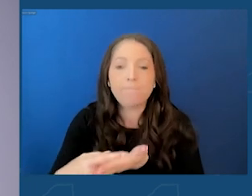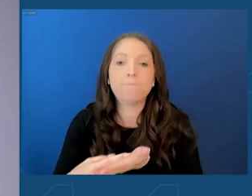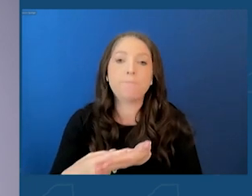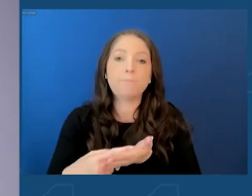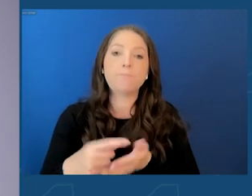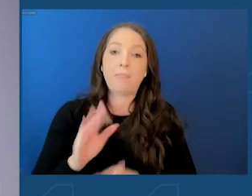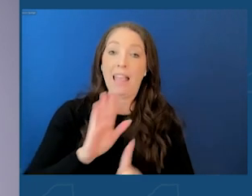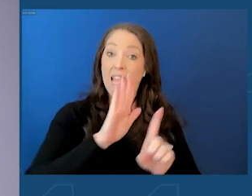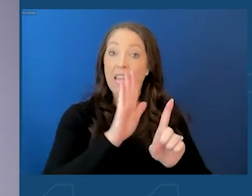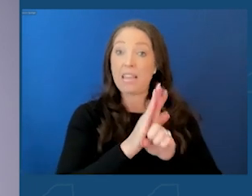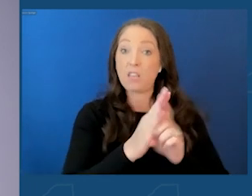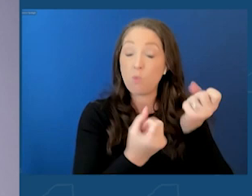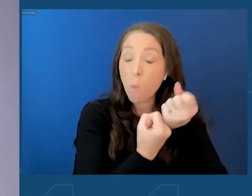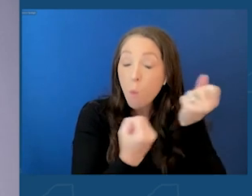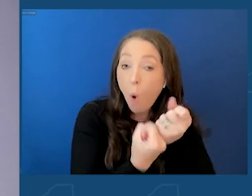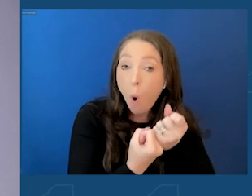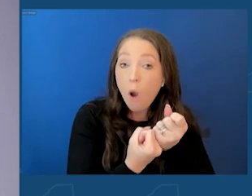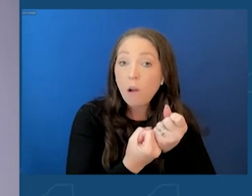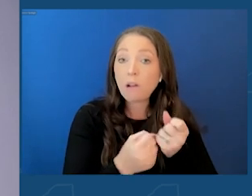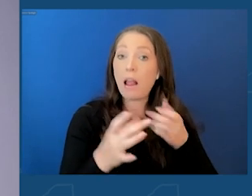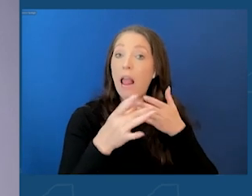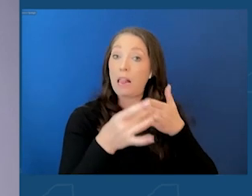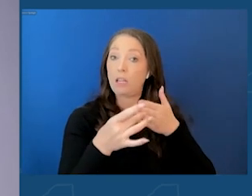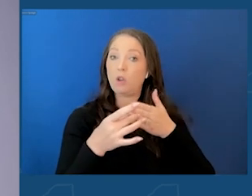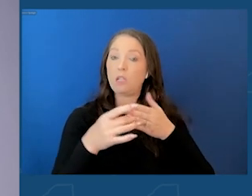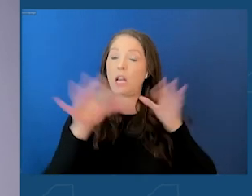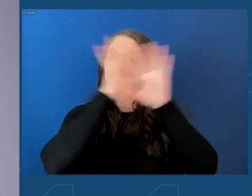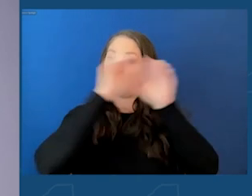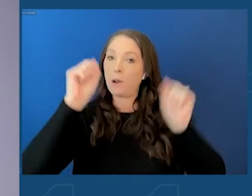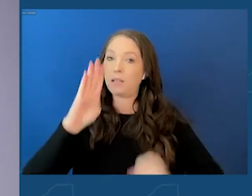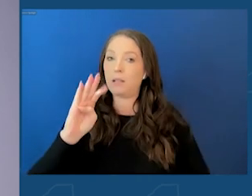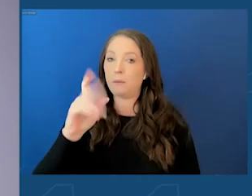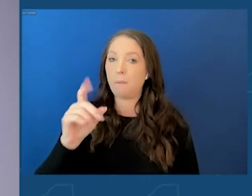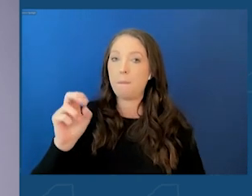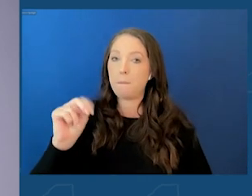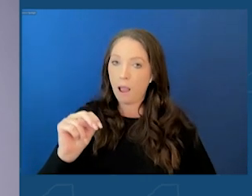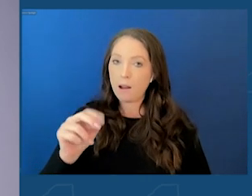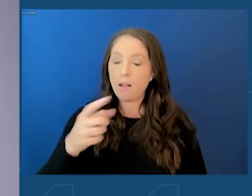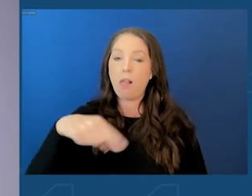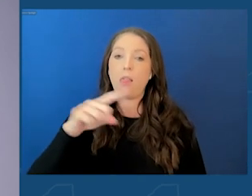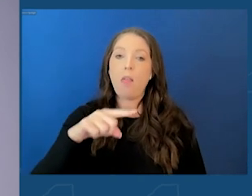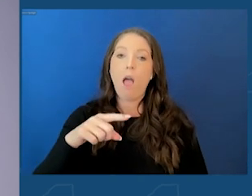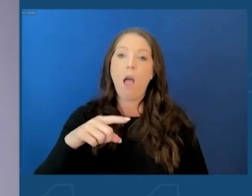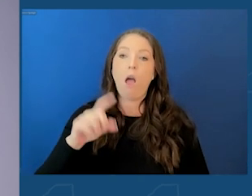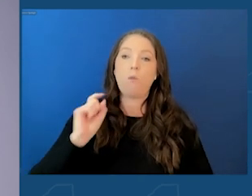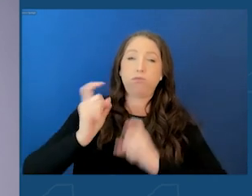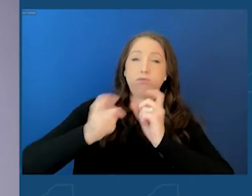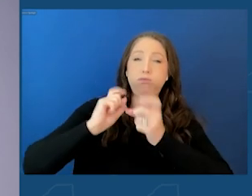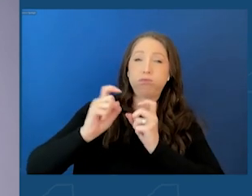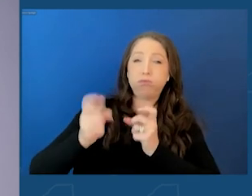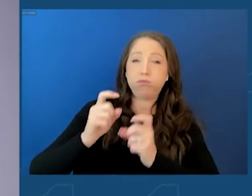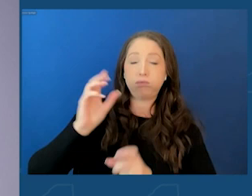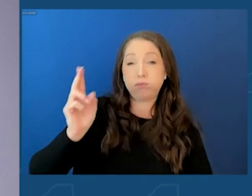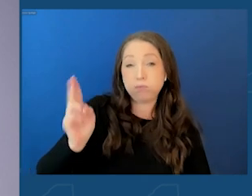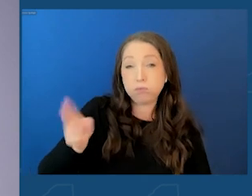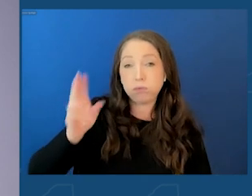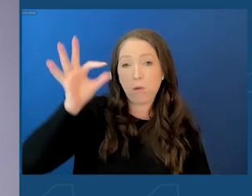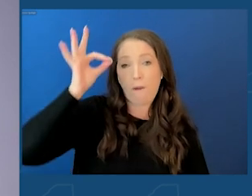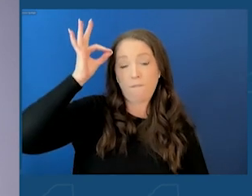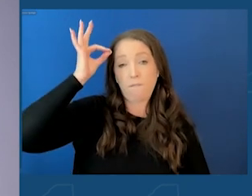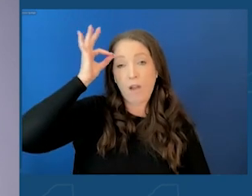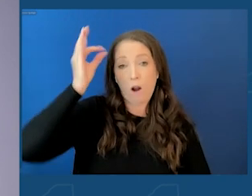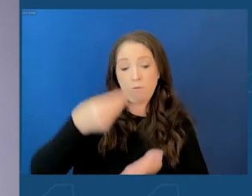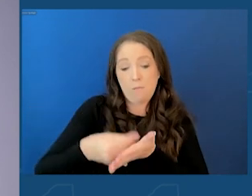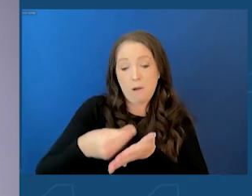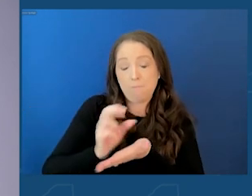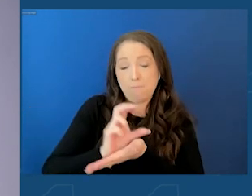support and the leadership of President Biden in delivering historic federal resources that today's announcement is possible. So